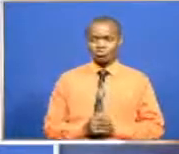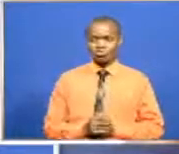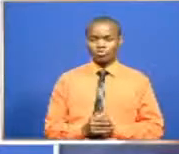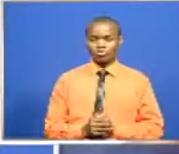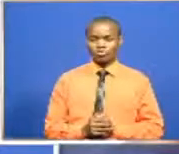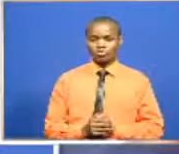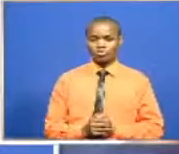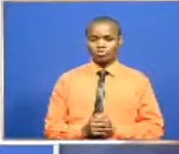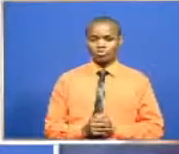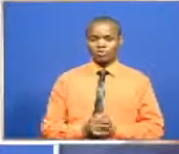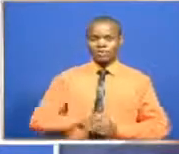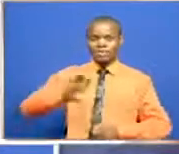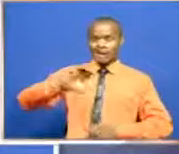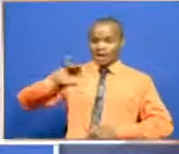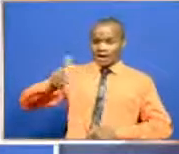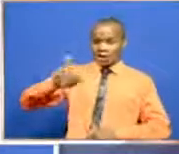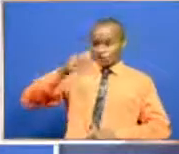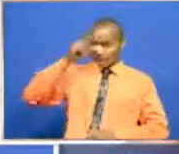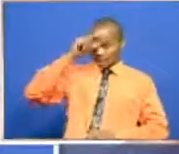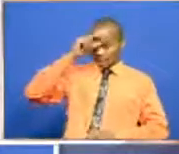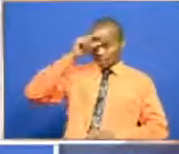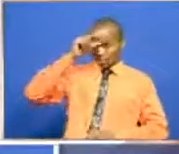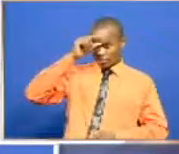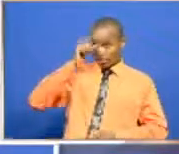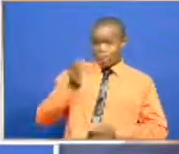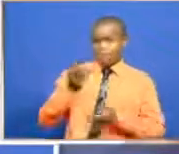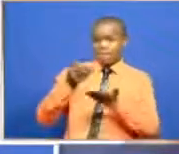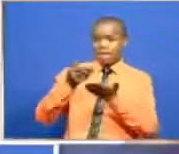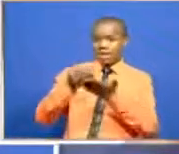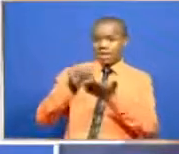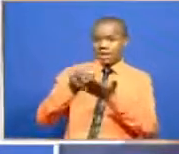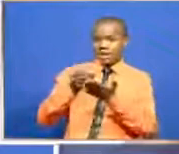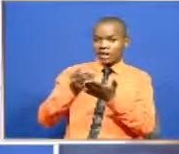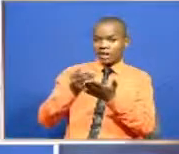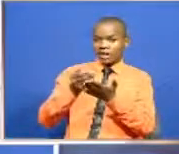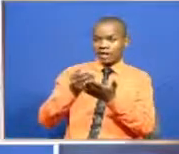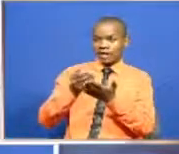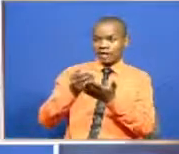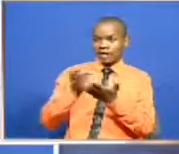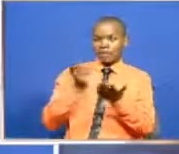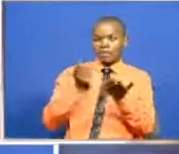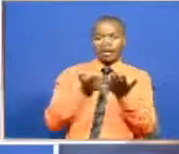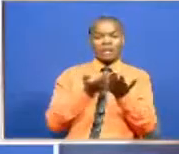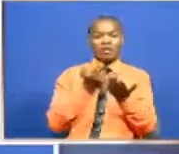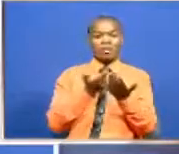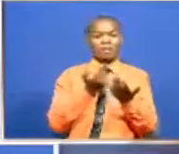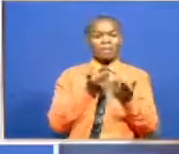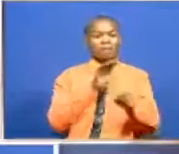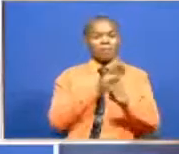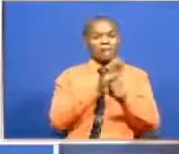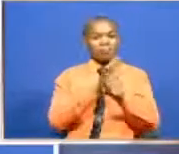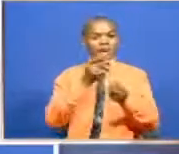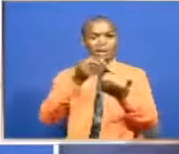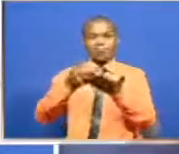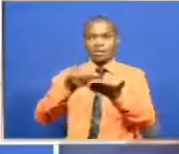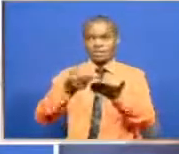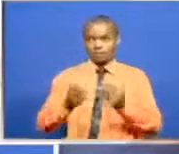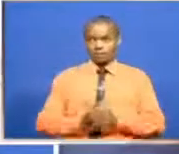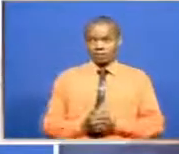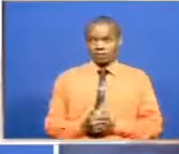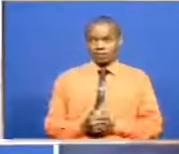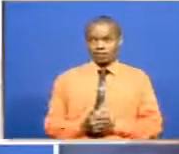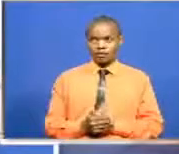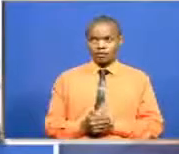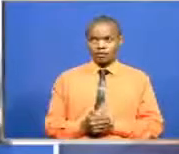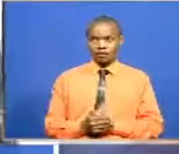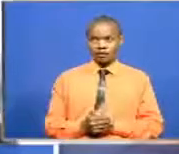Arabu county government ile pesa wanakuhesabia ni kama hoteli kwa sababu wanahesabu pence. Tunaona